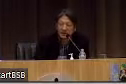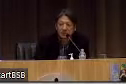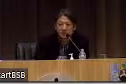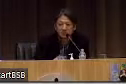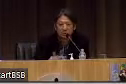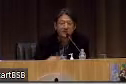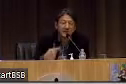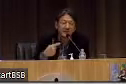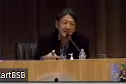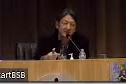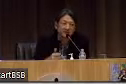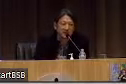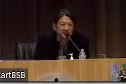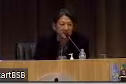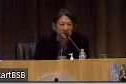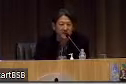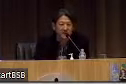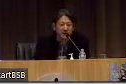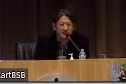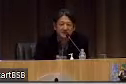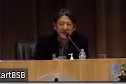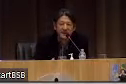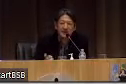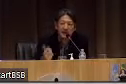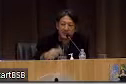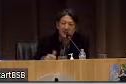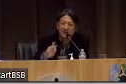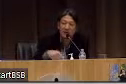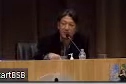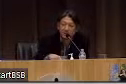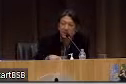company. That's a company that managed that.